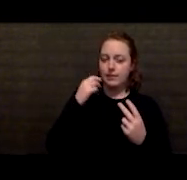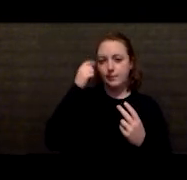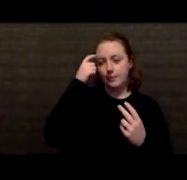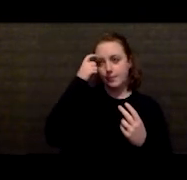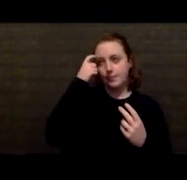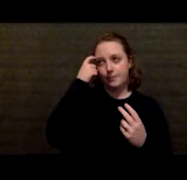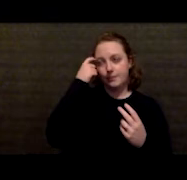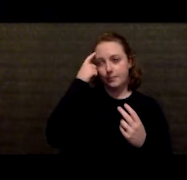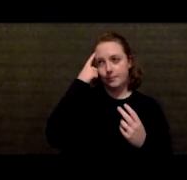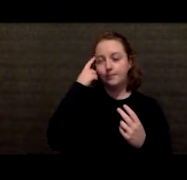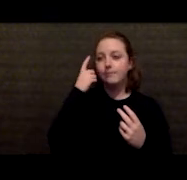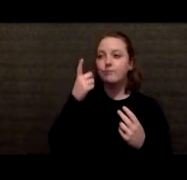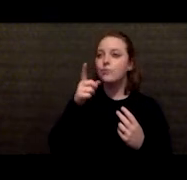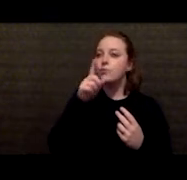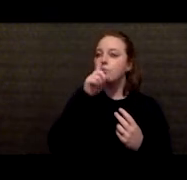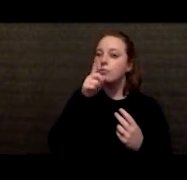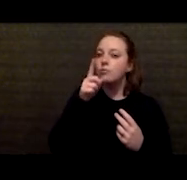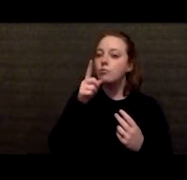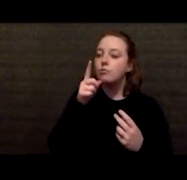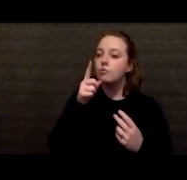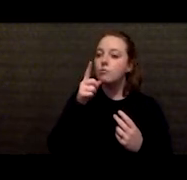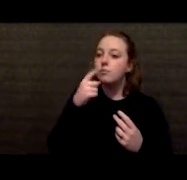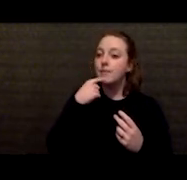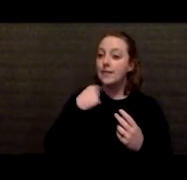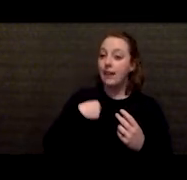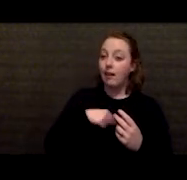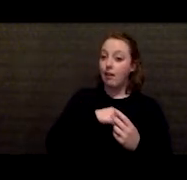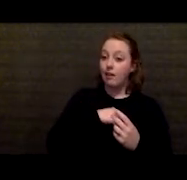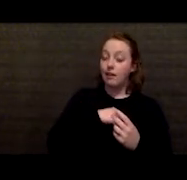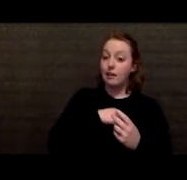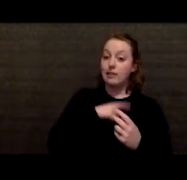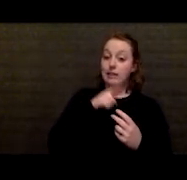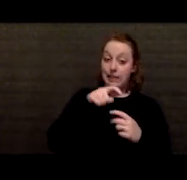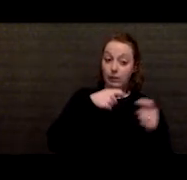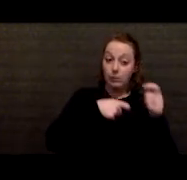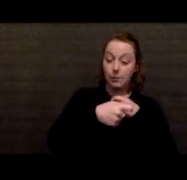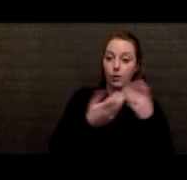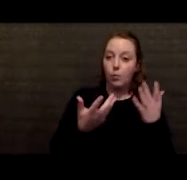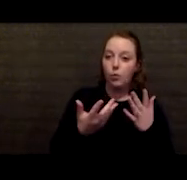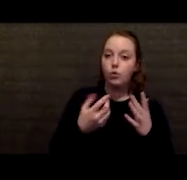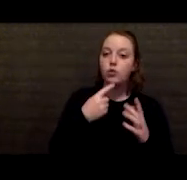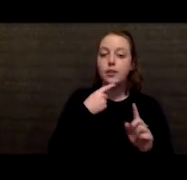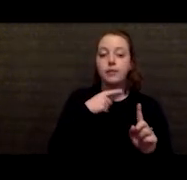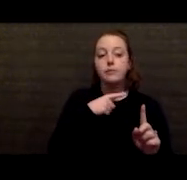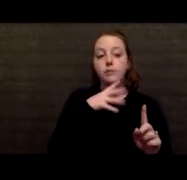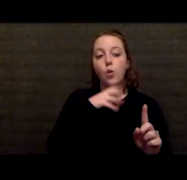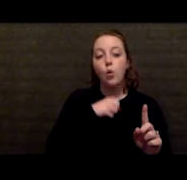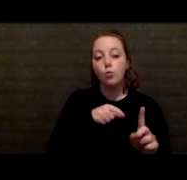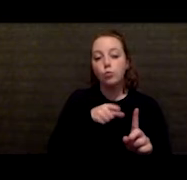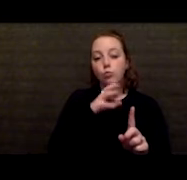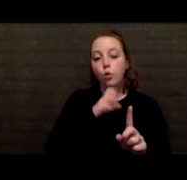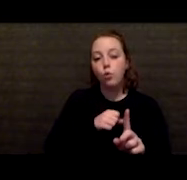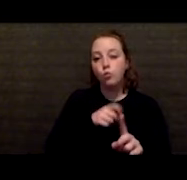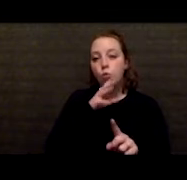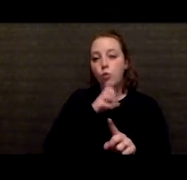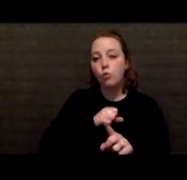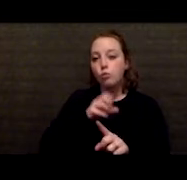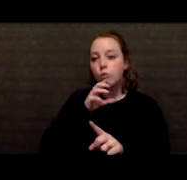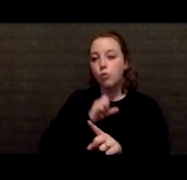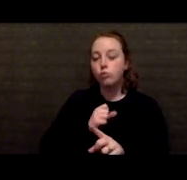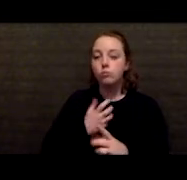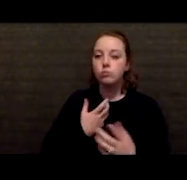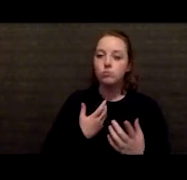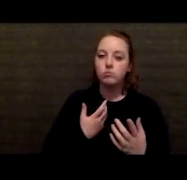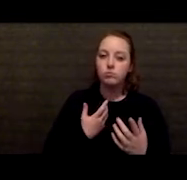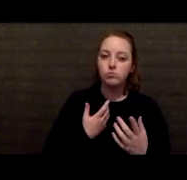us what needs to be replaced. They just tell you how old it is, and that they recommend,